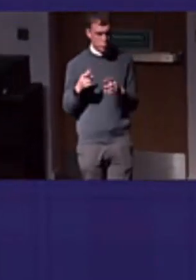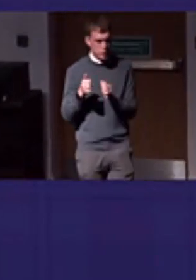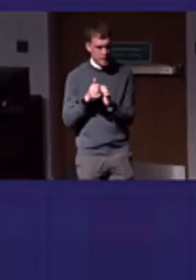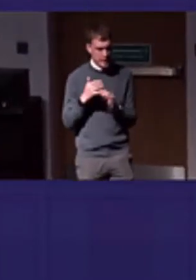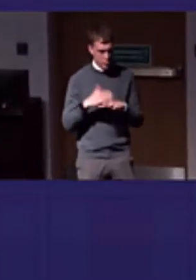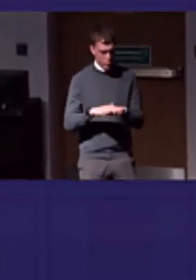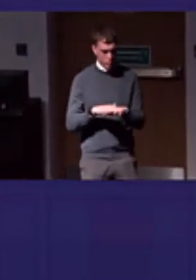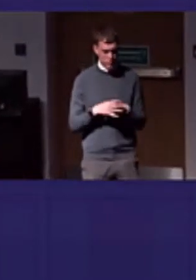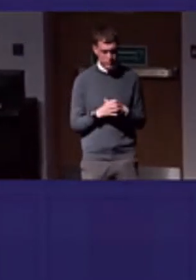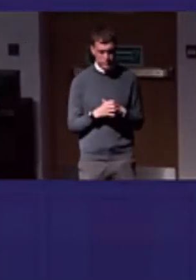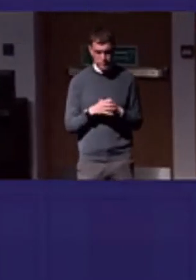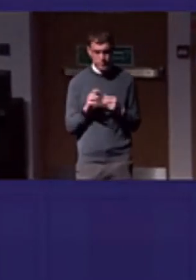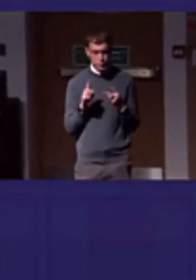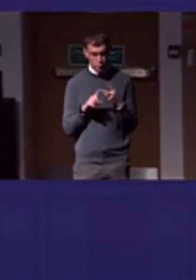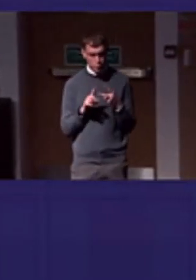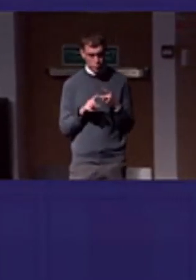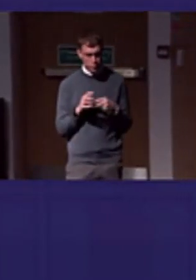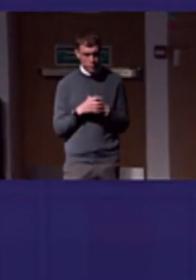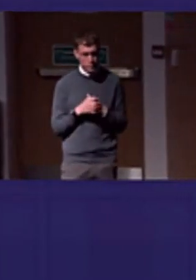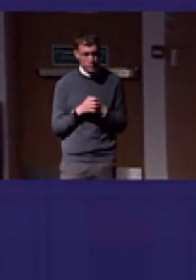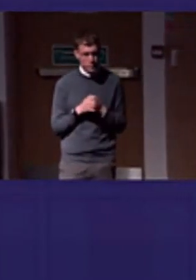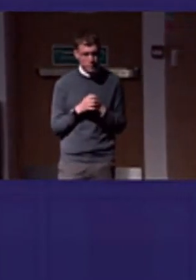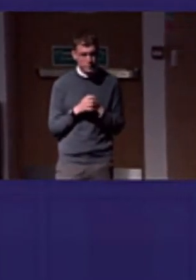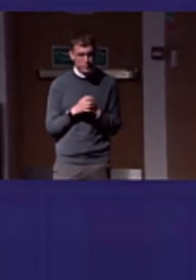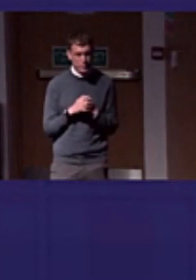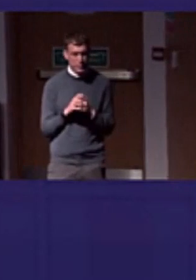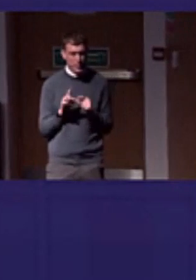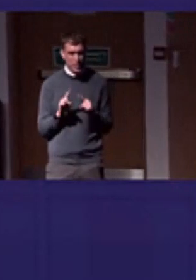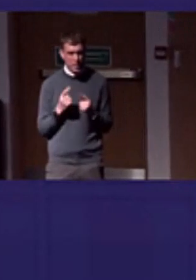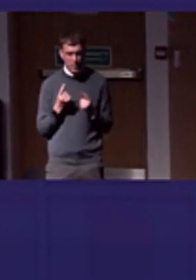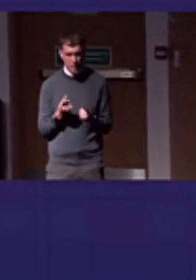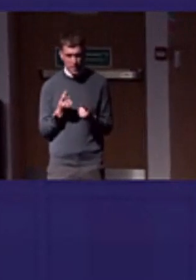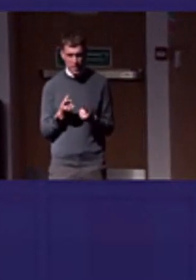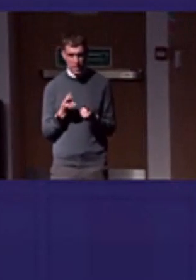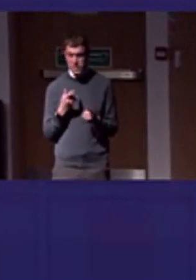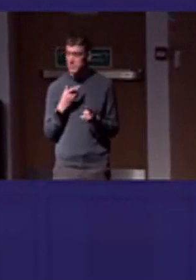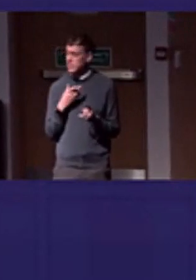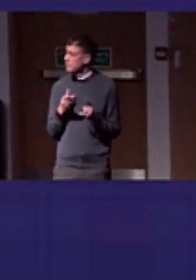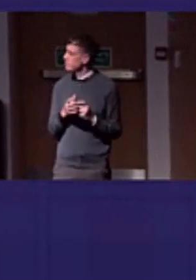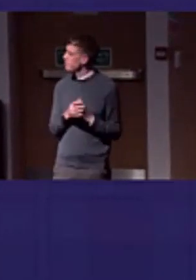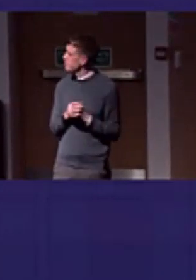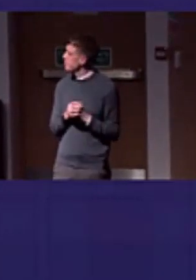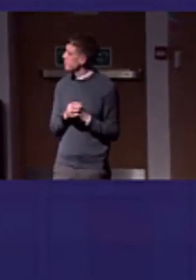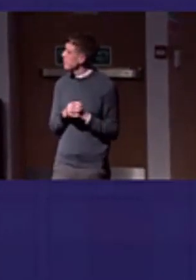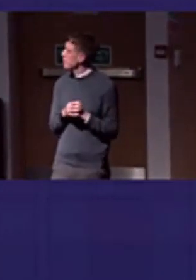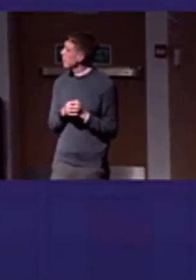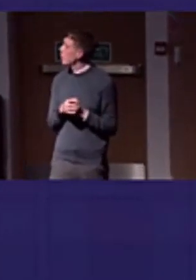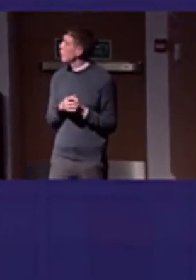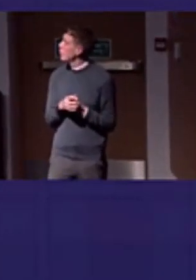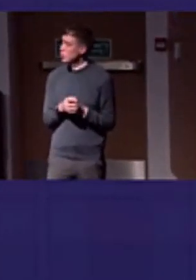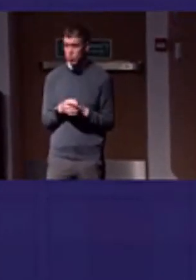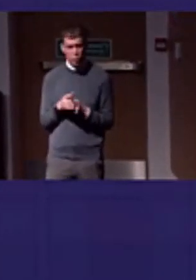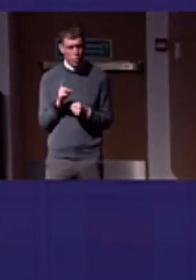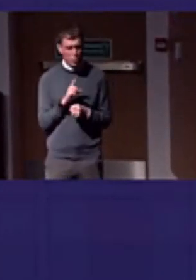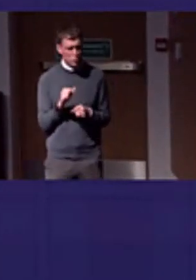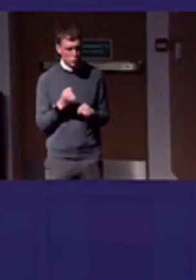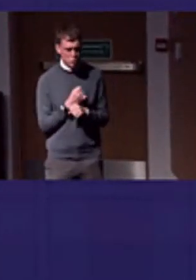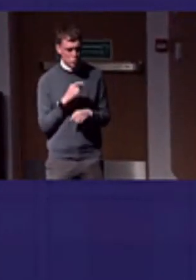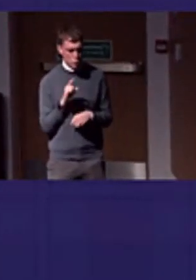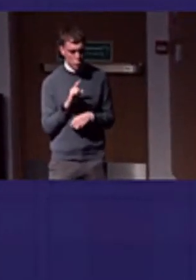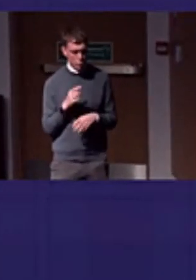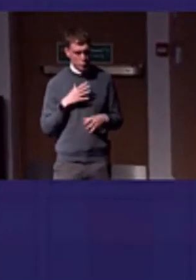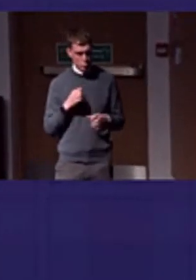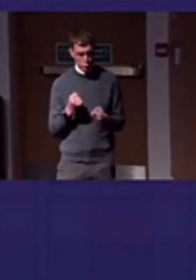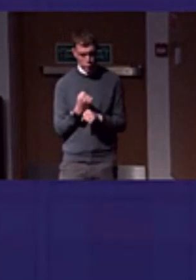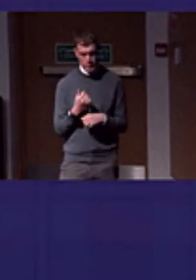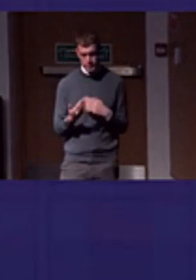2, I can't read, so I'm kind of assuming what this says. What should you not be doing? That's probably the number